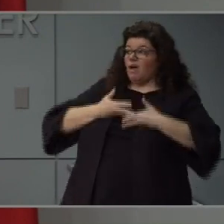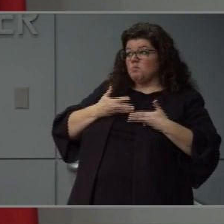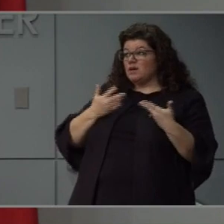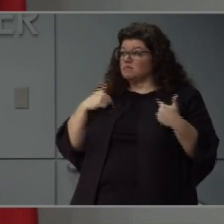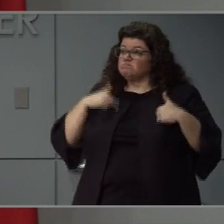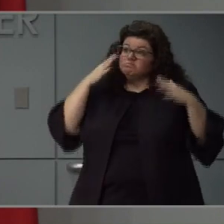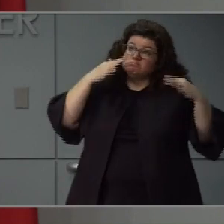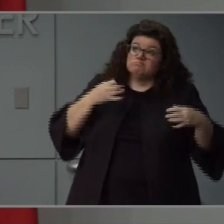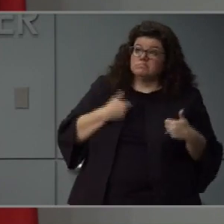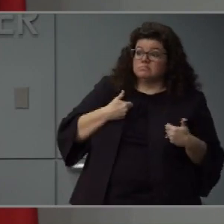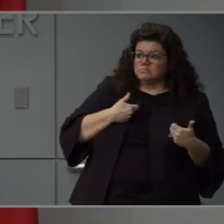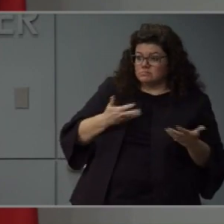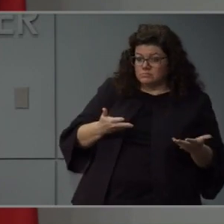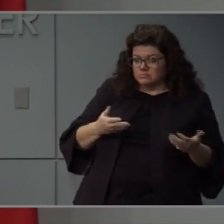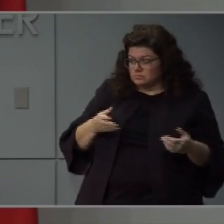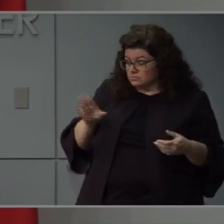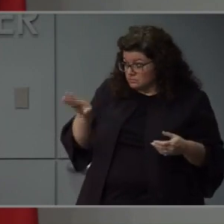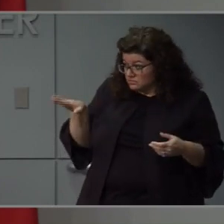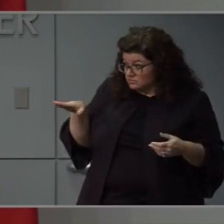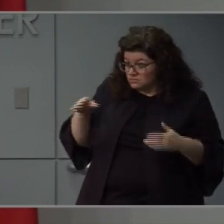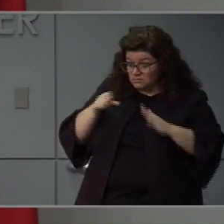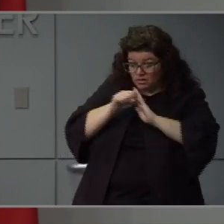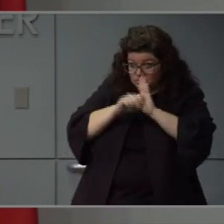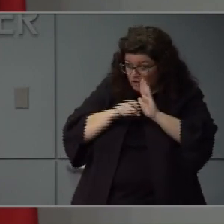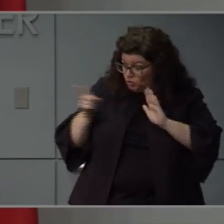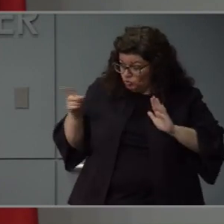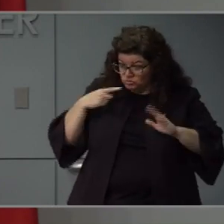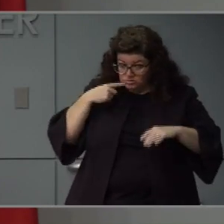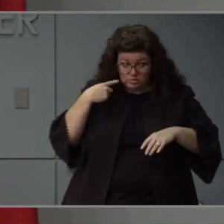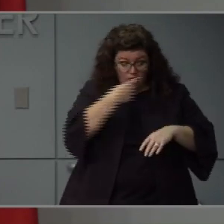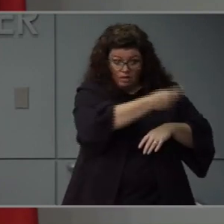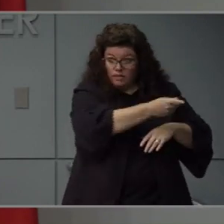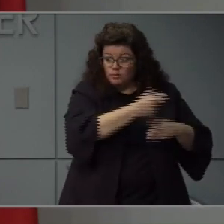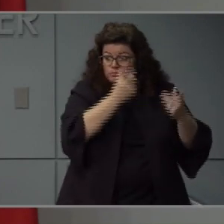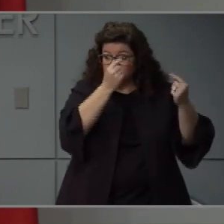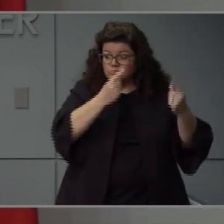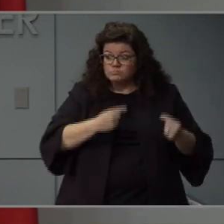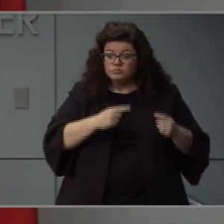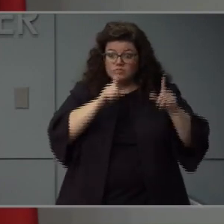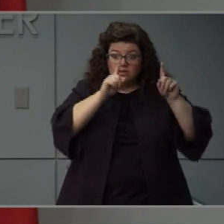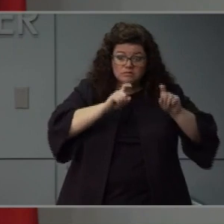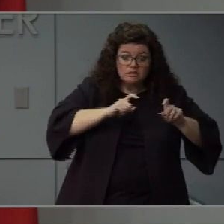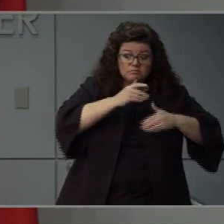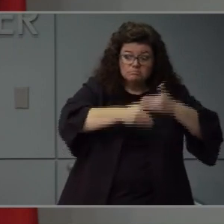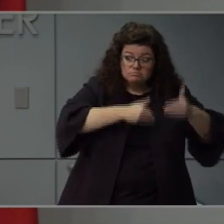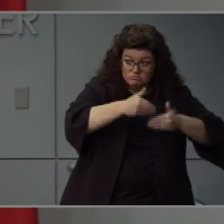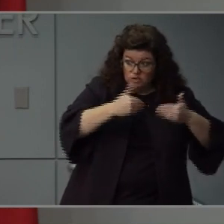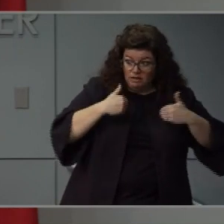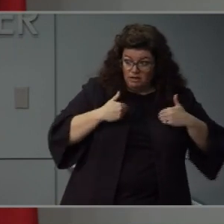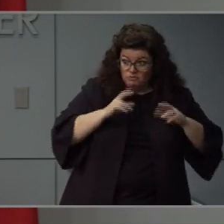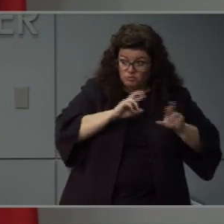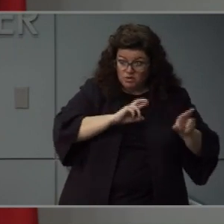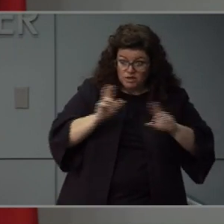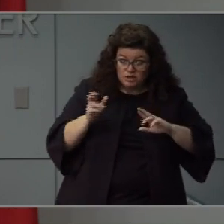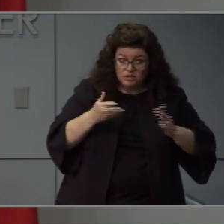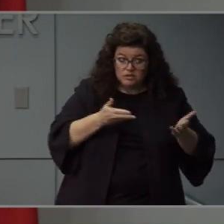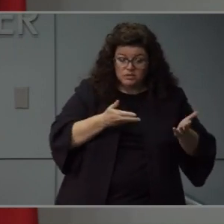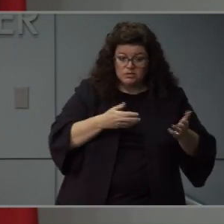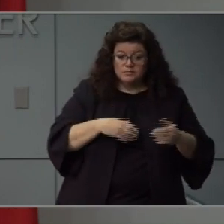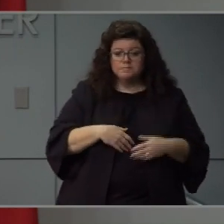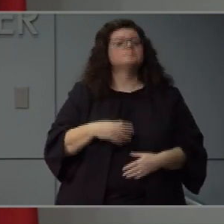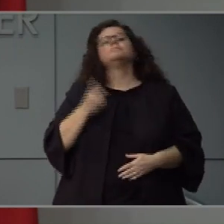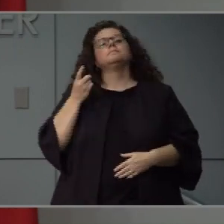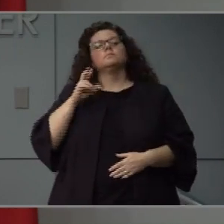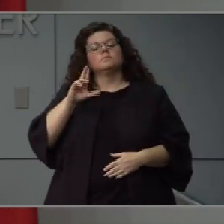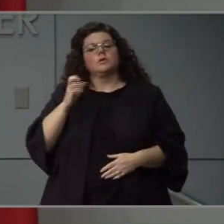facilities to follow when it comes to testing for COVID-19? Jennifer, thanks for that. So right now, the